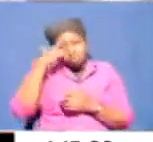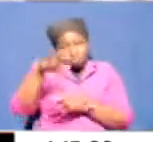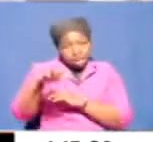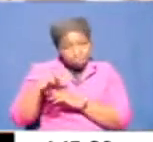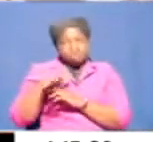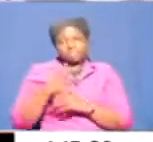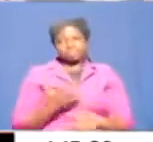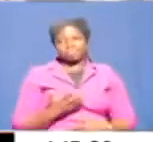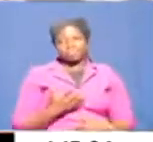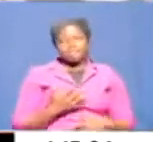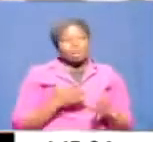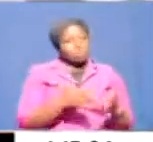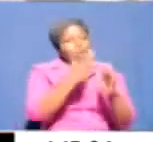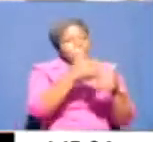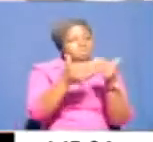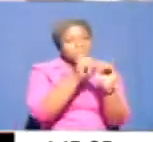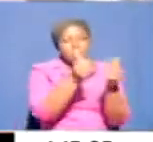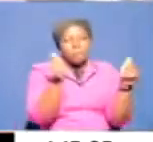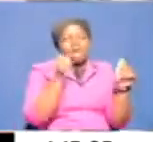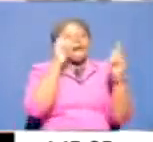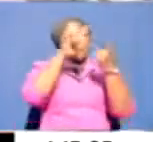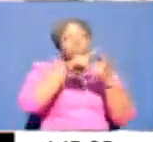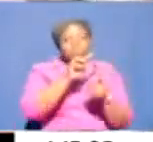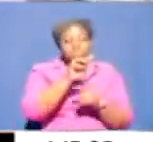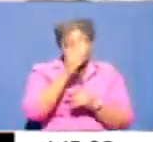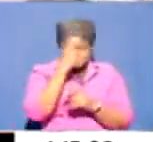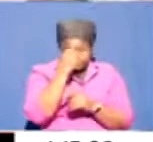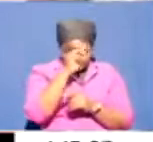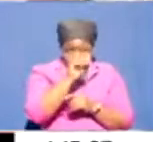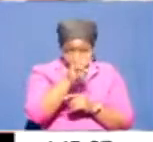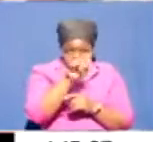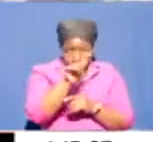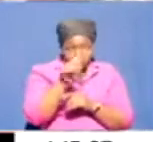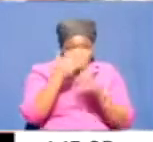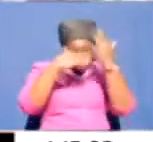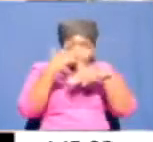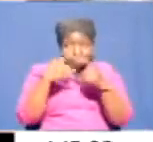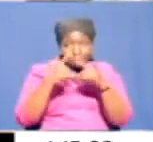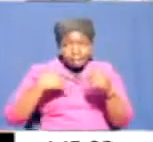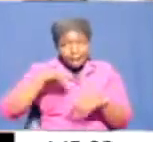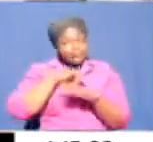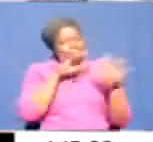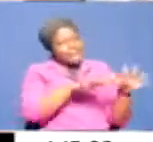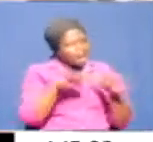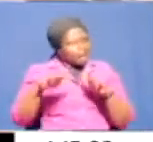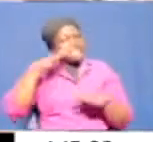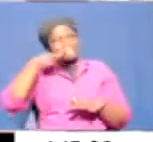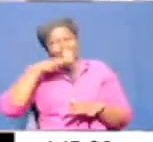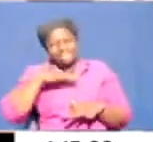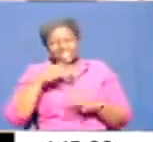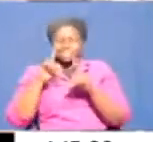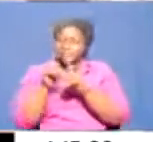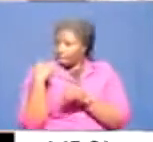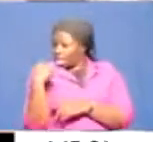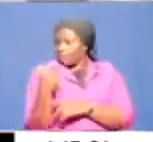Mara University, sisi tunaumia juu ya vumbi. Hata juzi kuna gari, kuna pikipiki imegonga mtoto juu